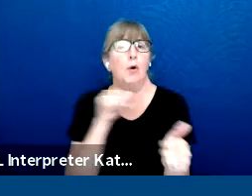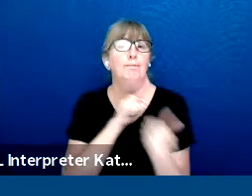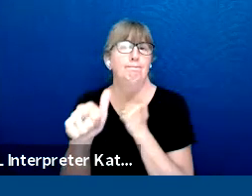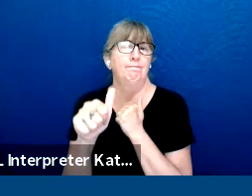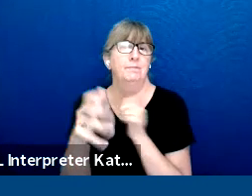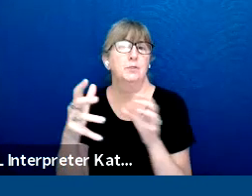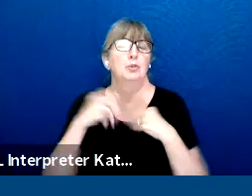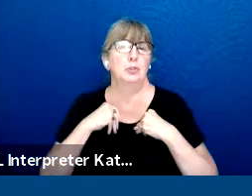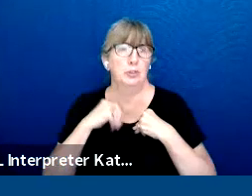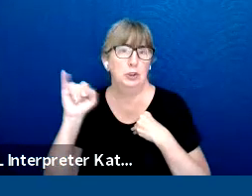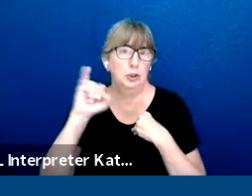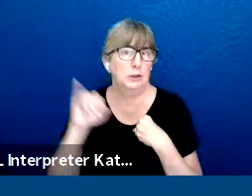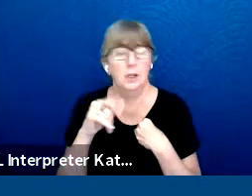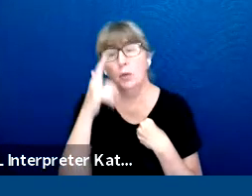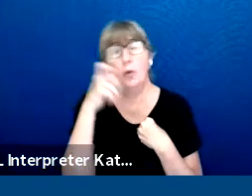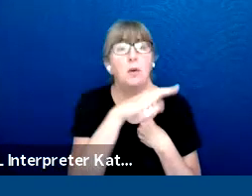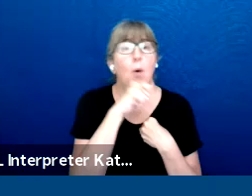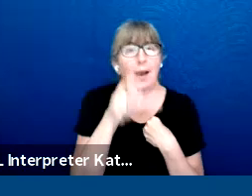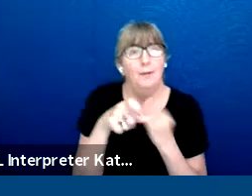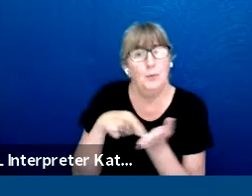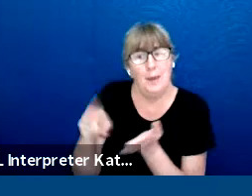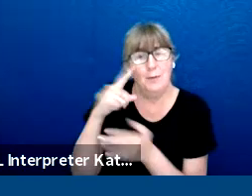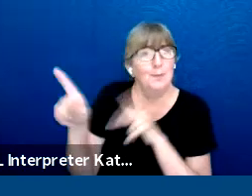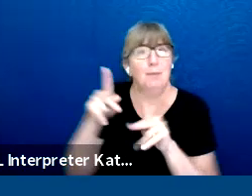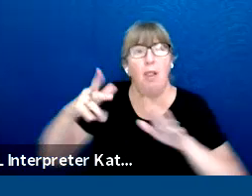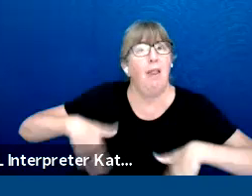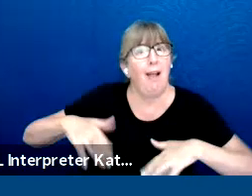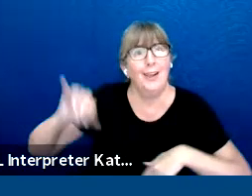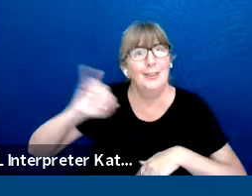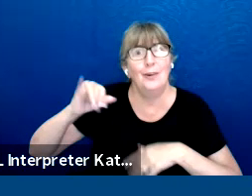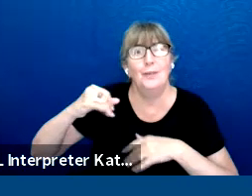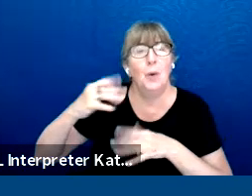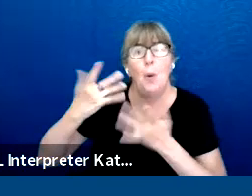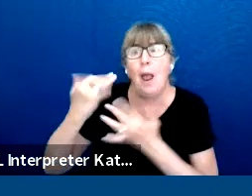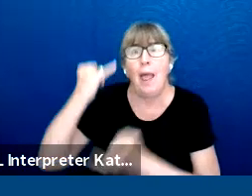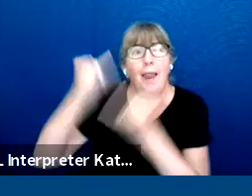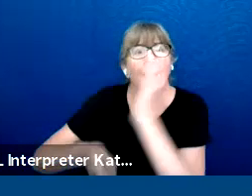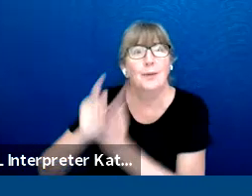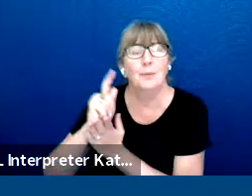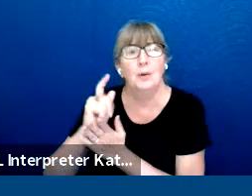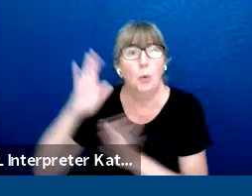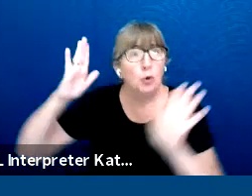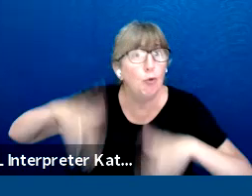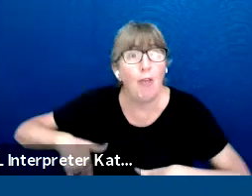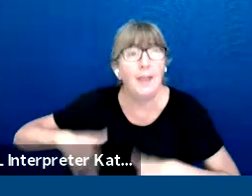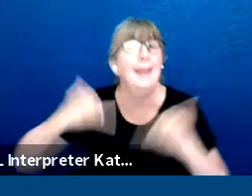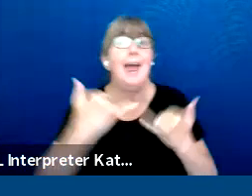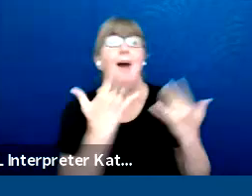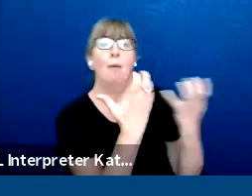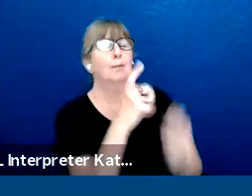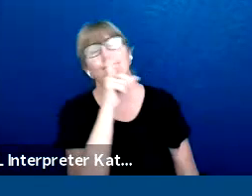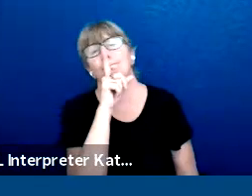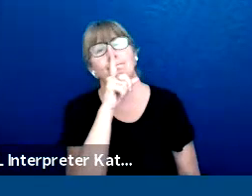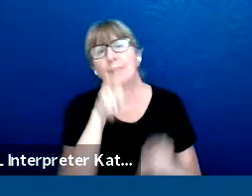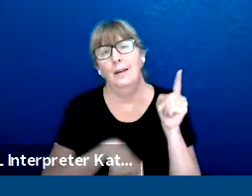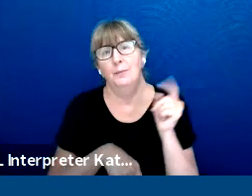those risks right away. So I hope that kind of answers your question. If not, you want to put more in the chat or reach out to